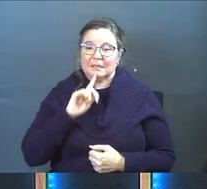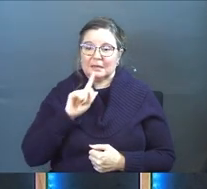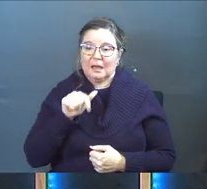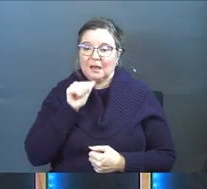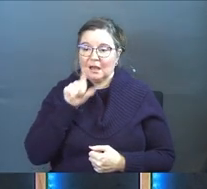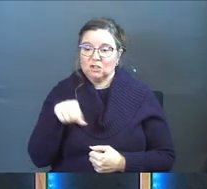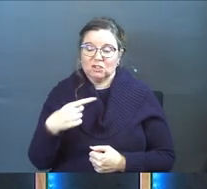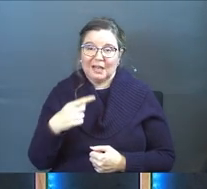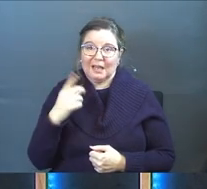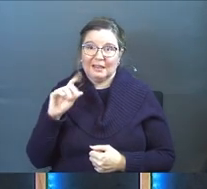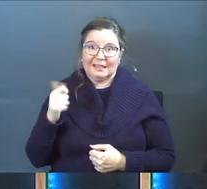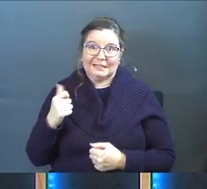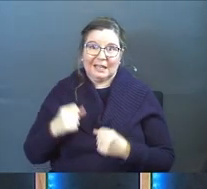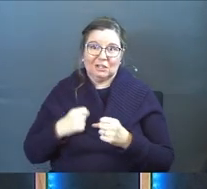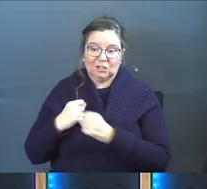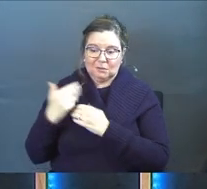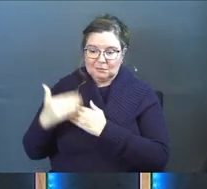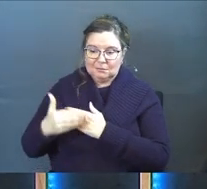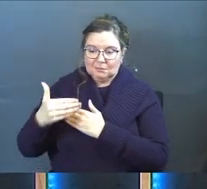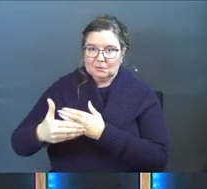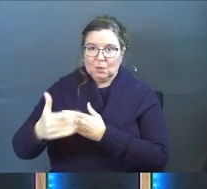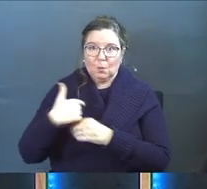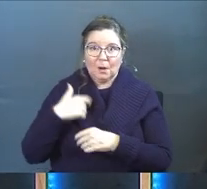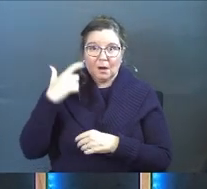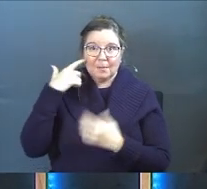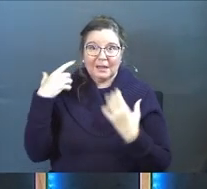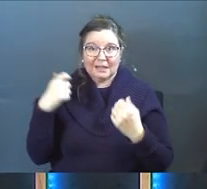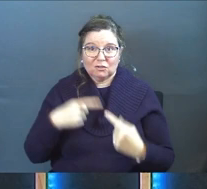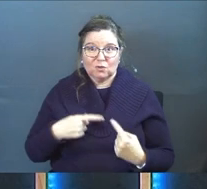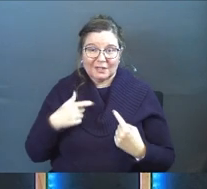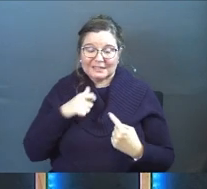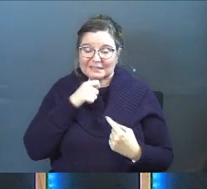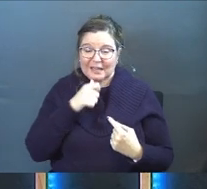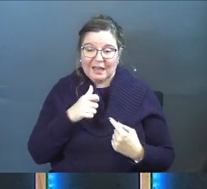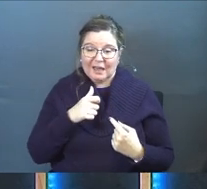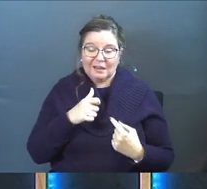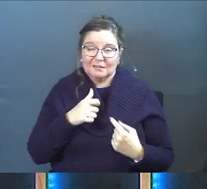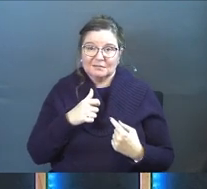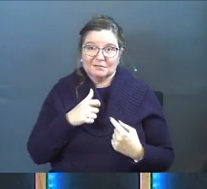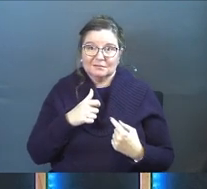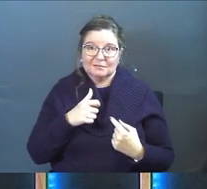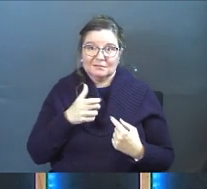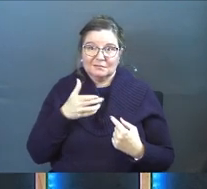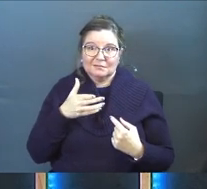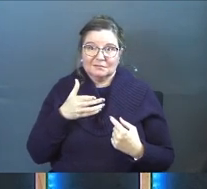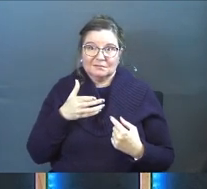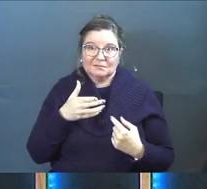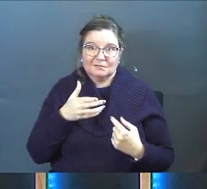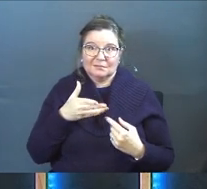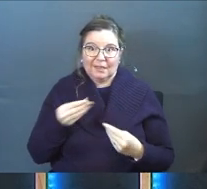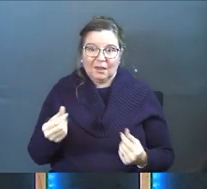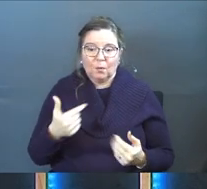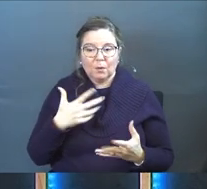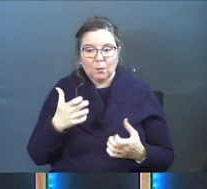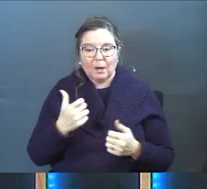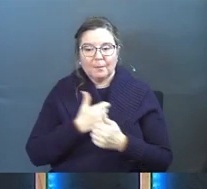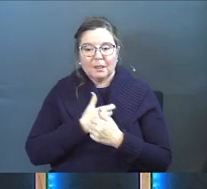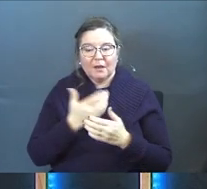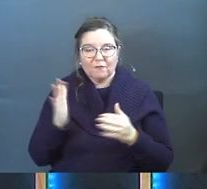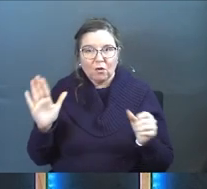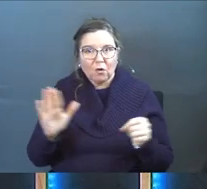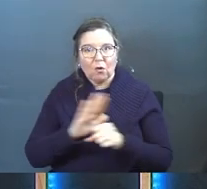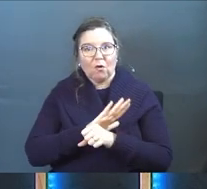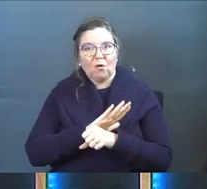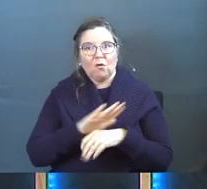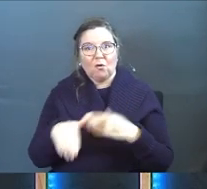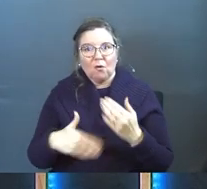Not just the decades where our mental health struggle isn't just taking over everything. We want to be loved for all